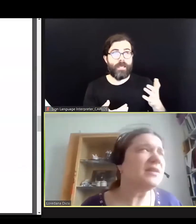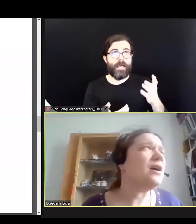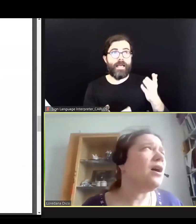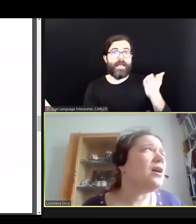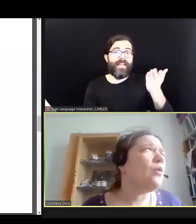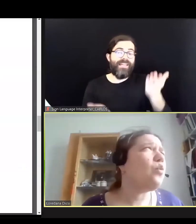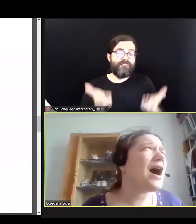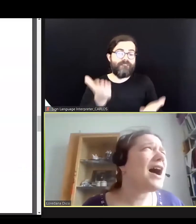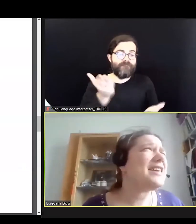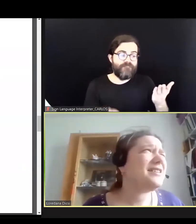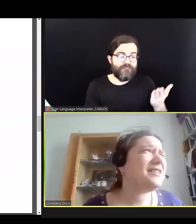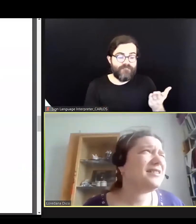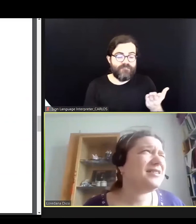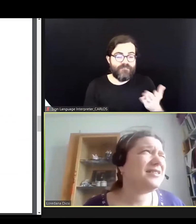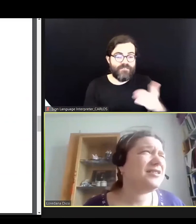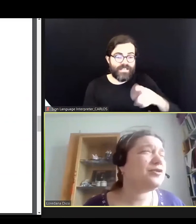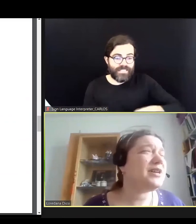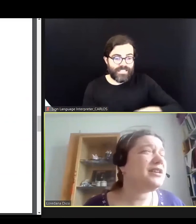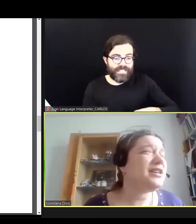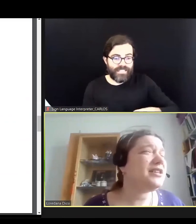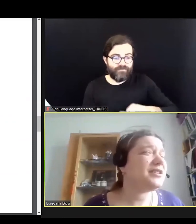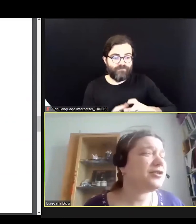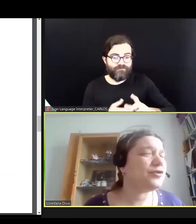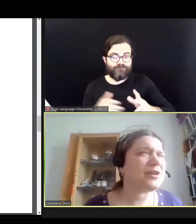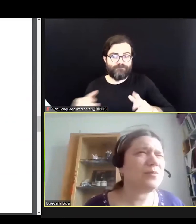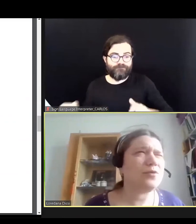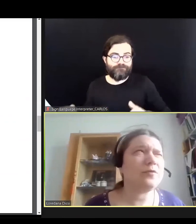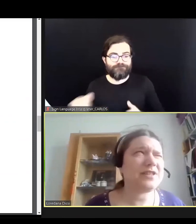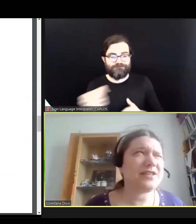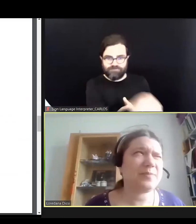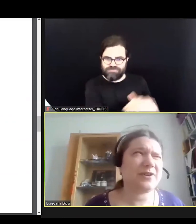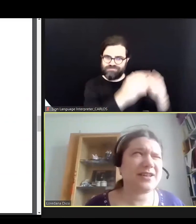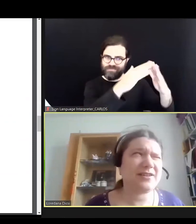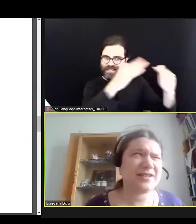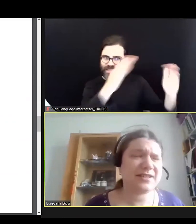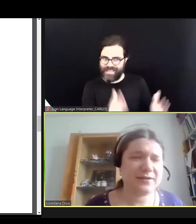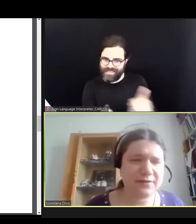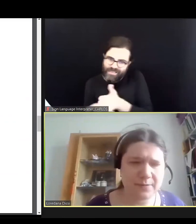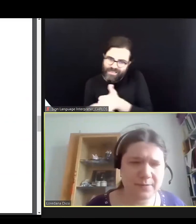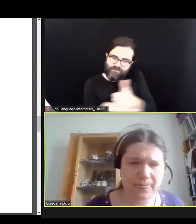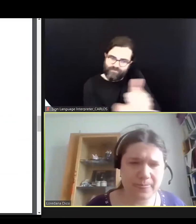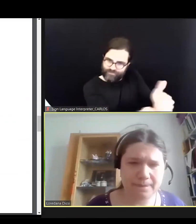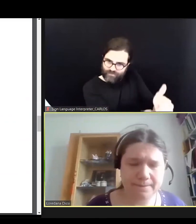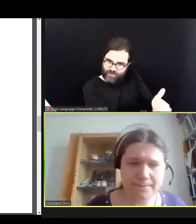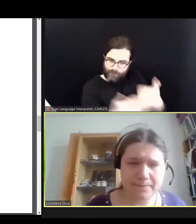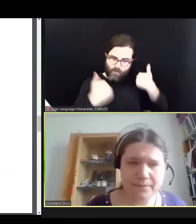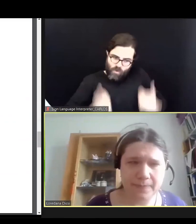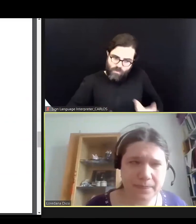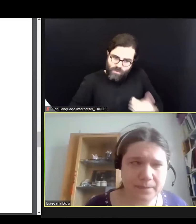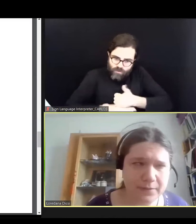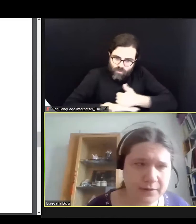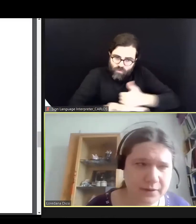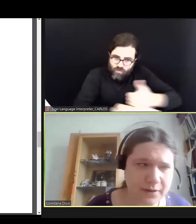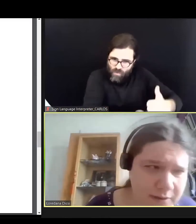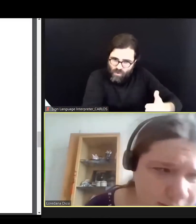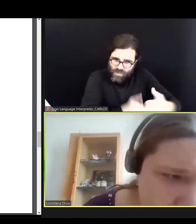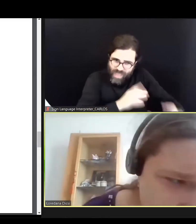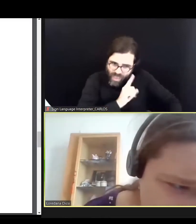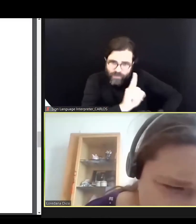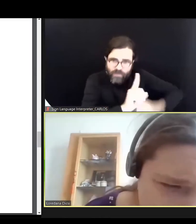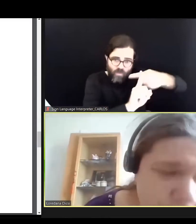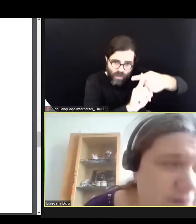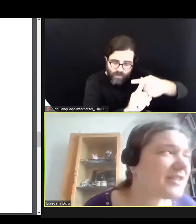were hesitating, and they found it difficult, of course, like each of us, to adapt to. So it is important